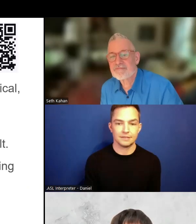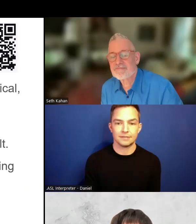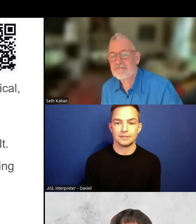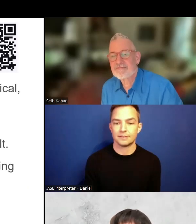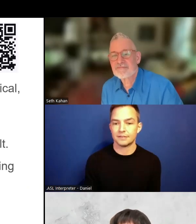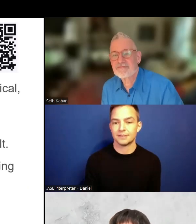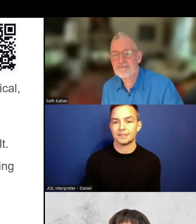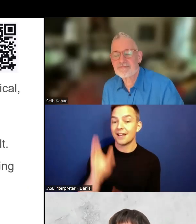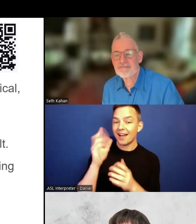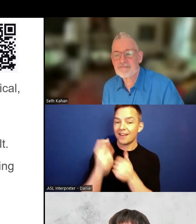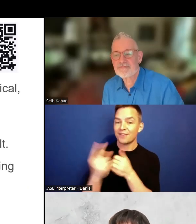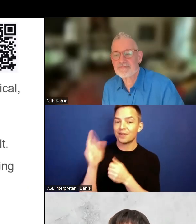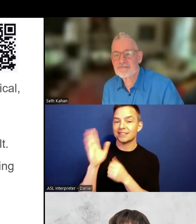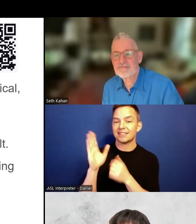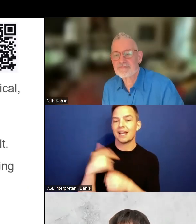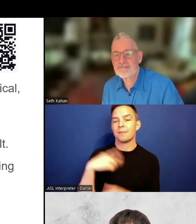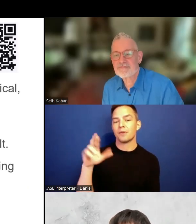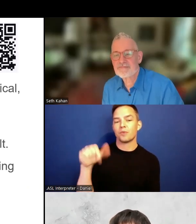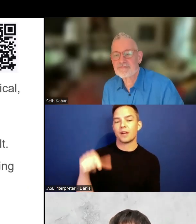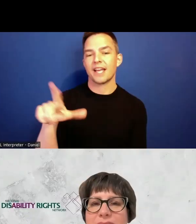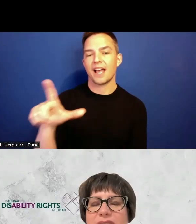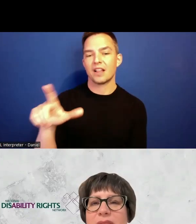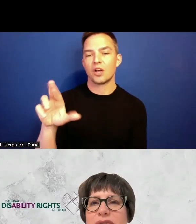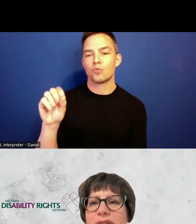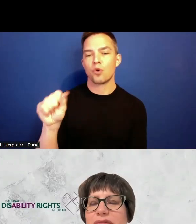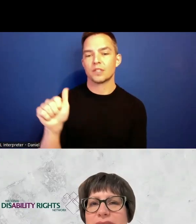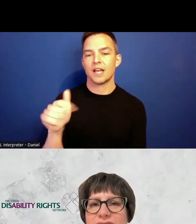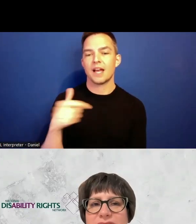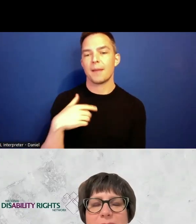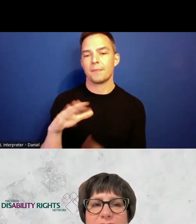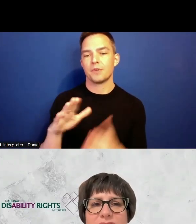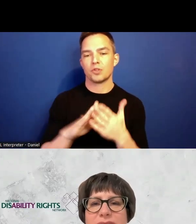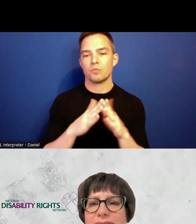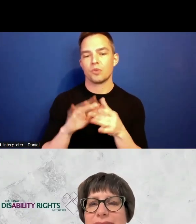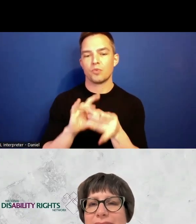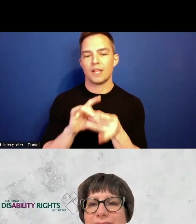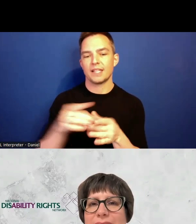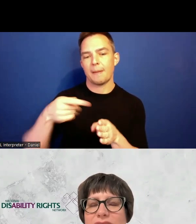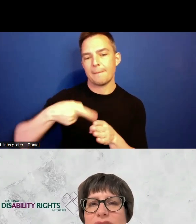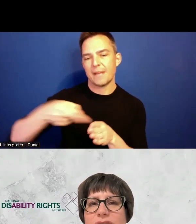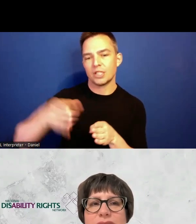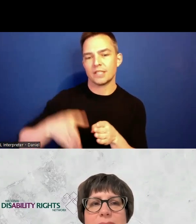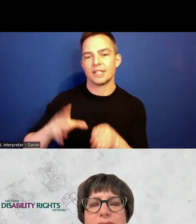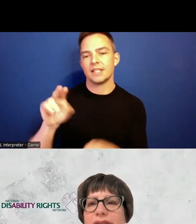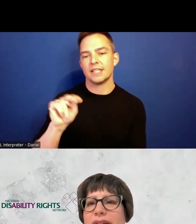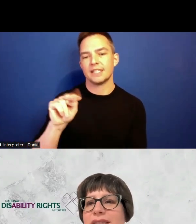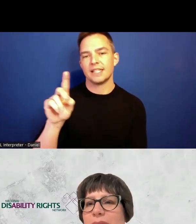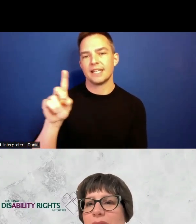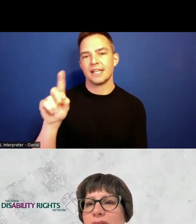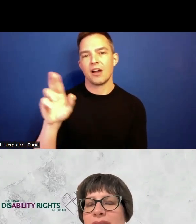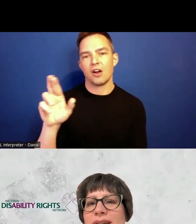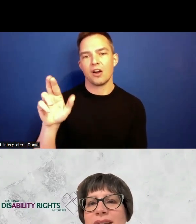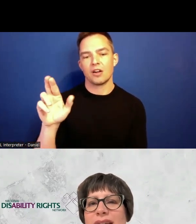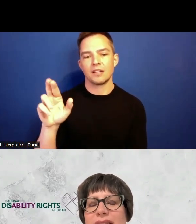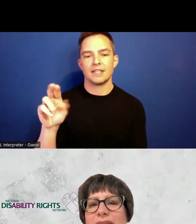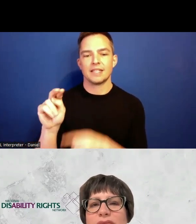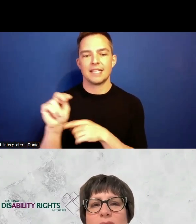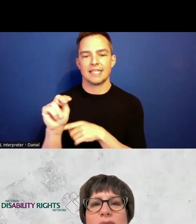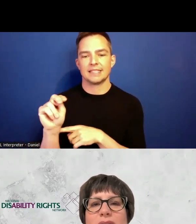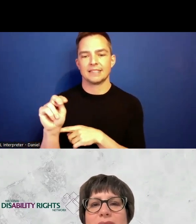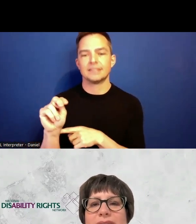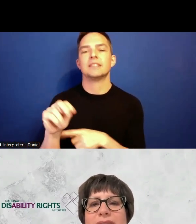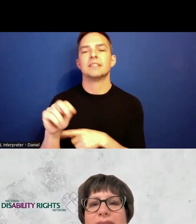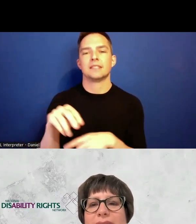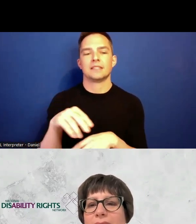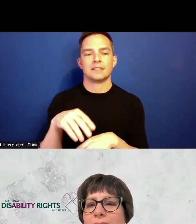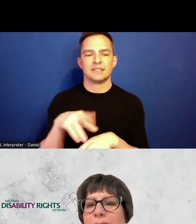Hi, everyone. I am Raquel Rosa. I am the Community Relations Specialist at the National Disability Rights Network. In that